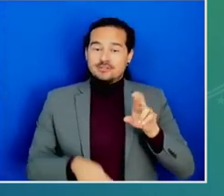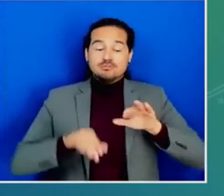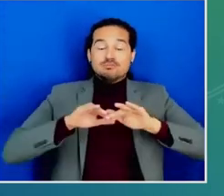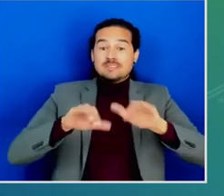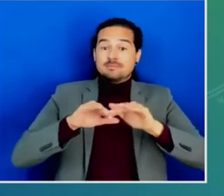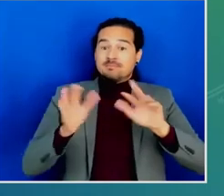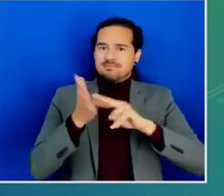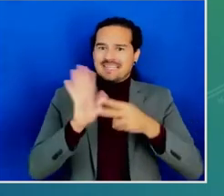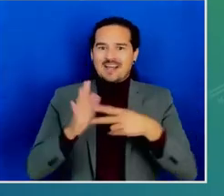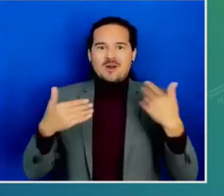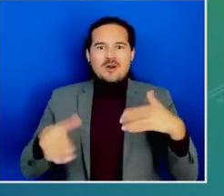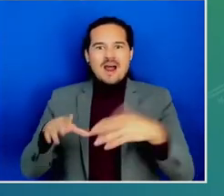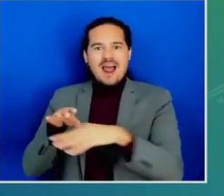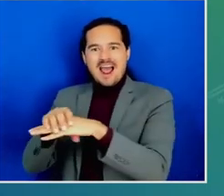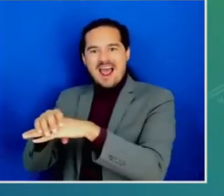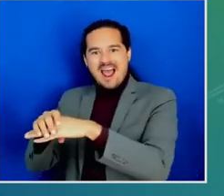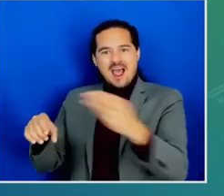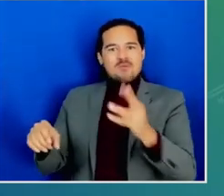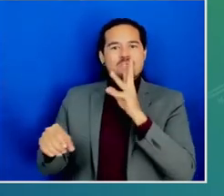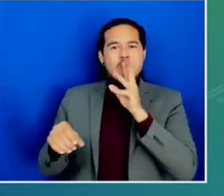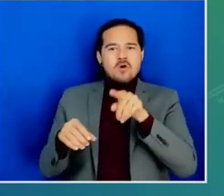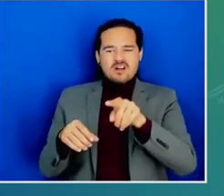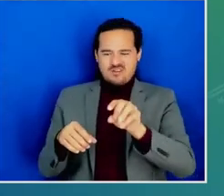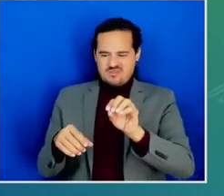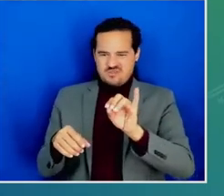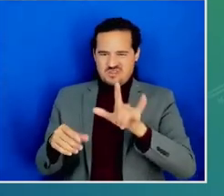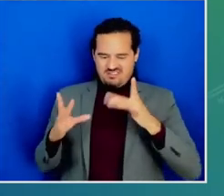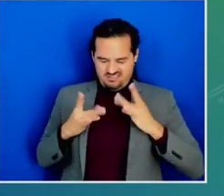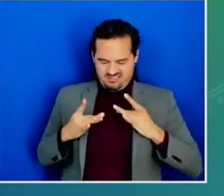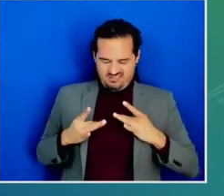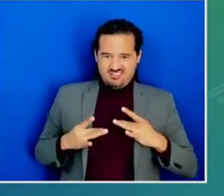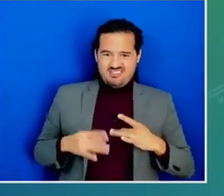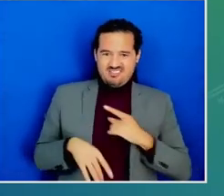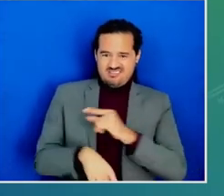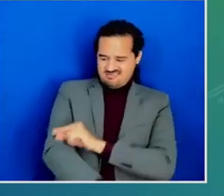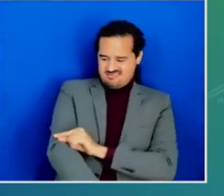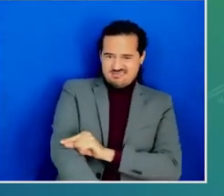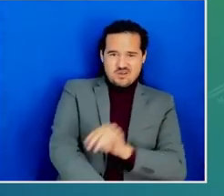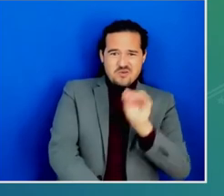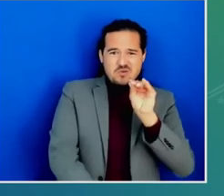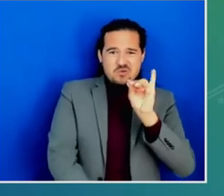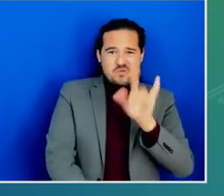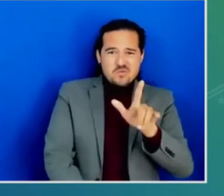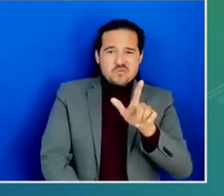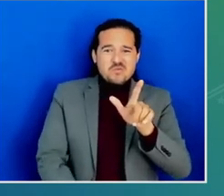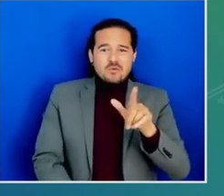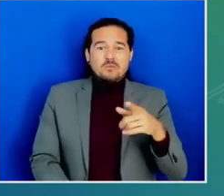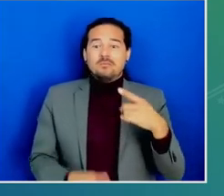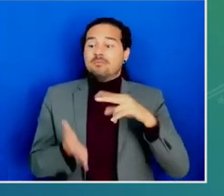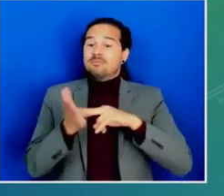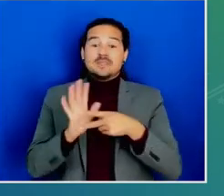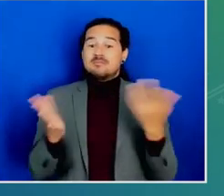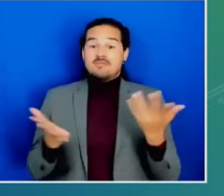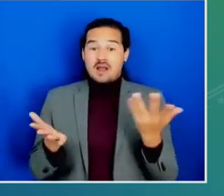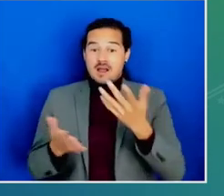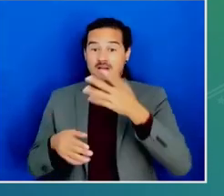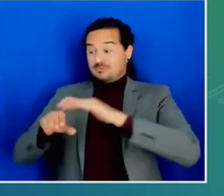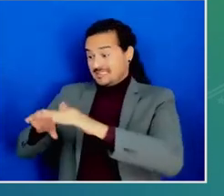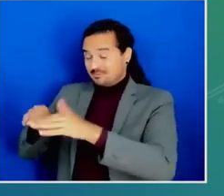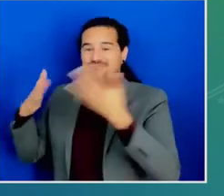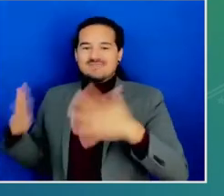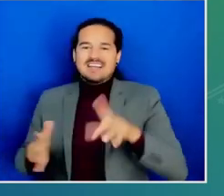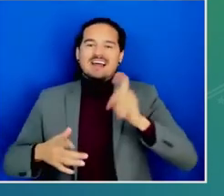with oil and other things stuck to our skin. So we'd have to dry and clean ourselves all